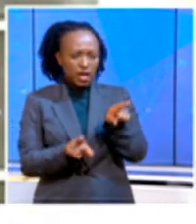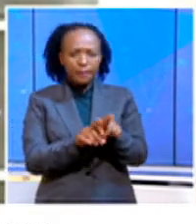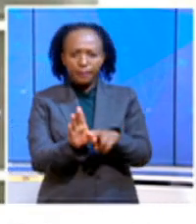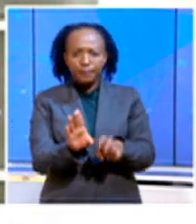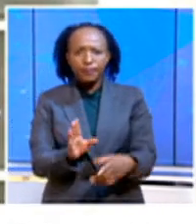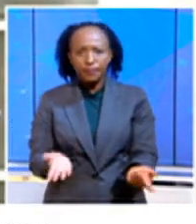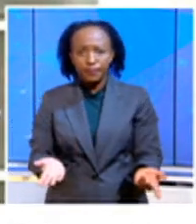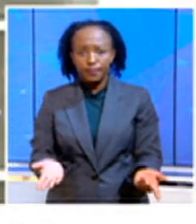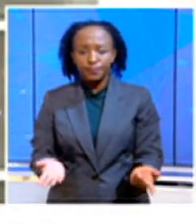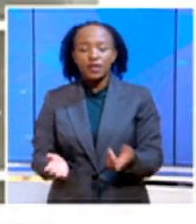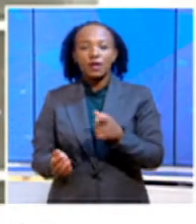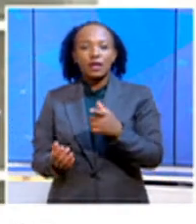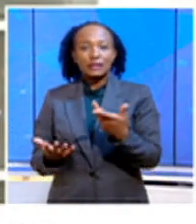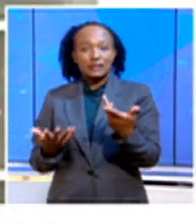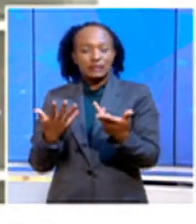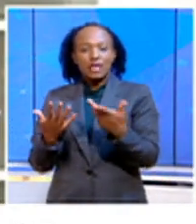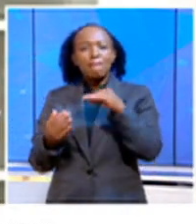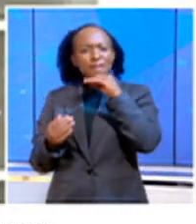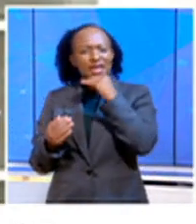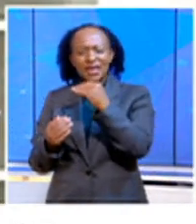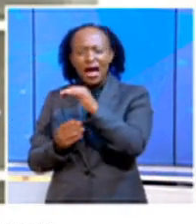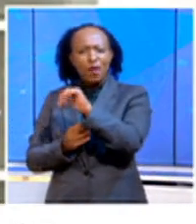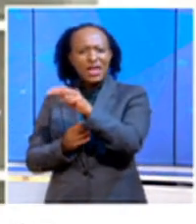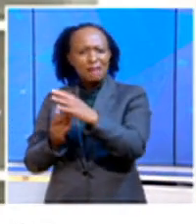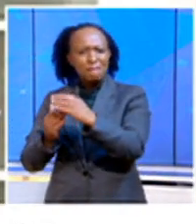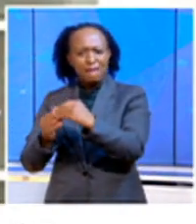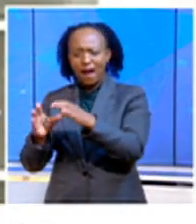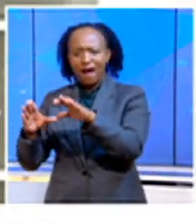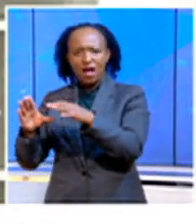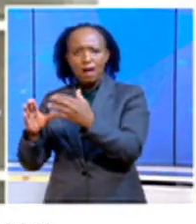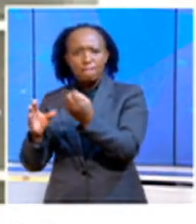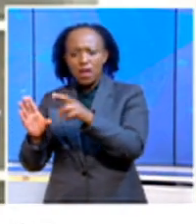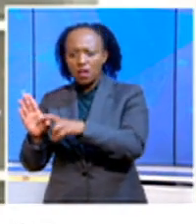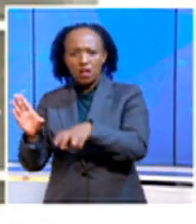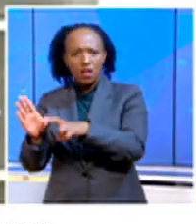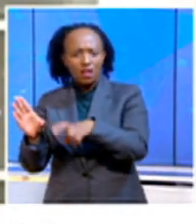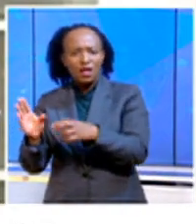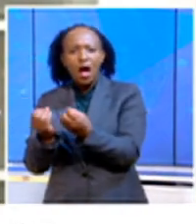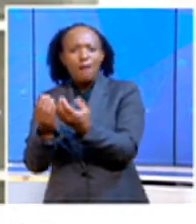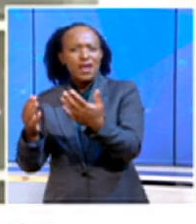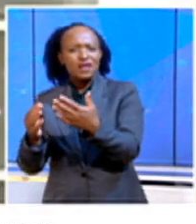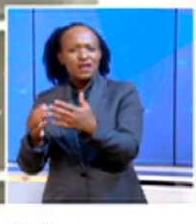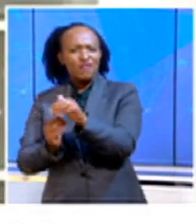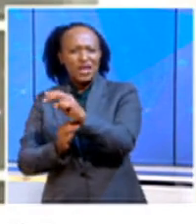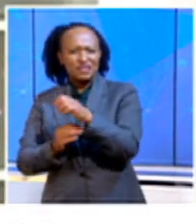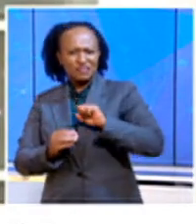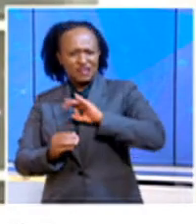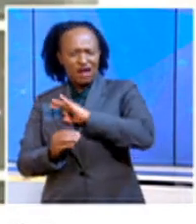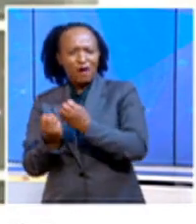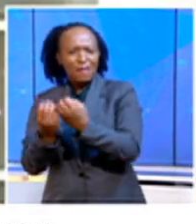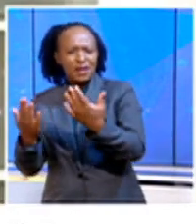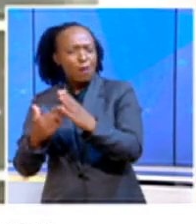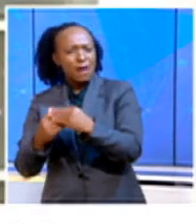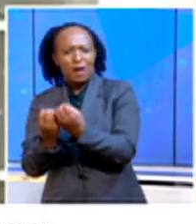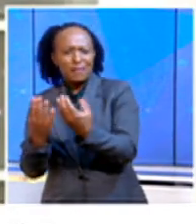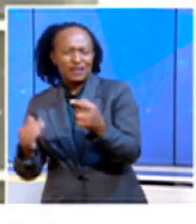that. At the end of the day, I'm wondering, how much will be left of the party in terms of personnel if you're going to apply this rule. And then the